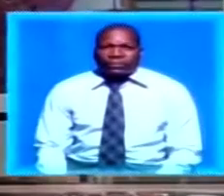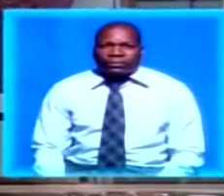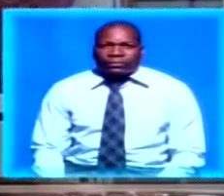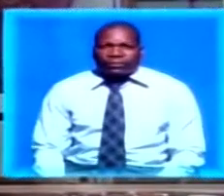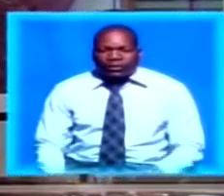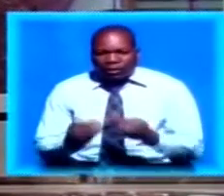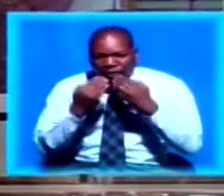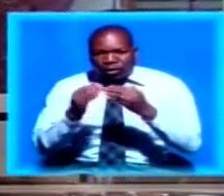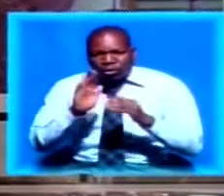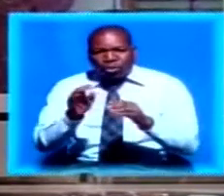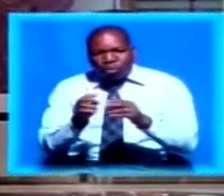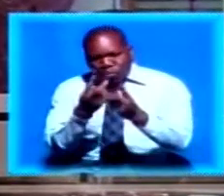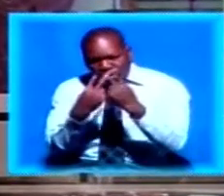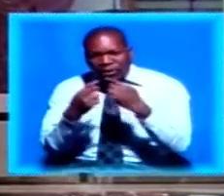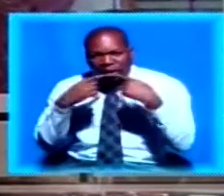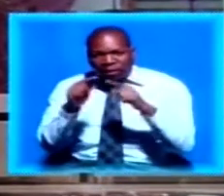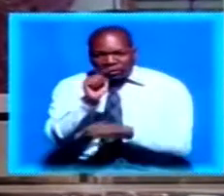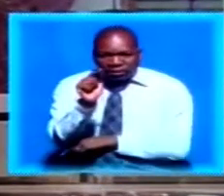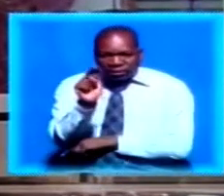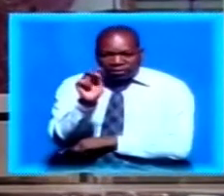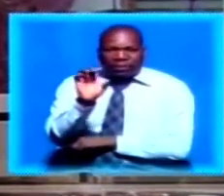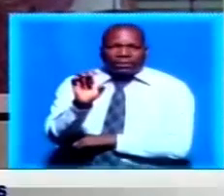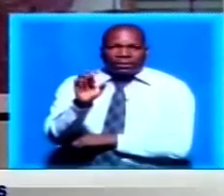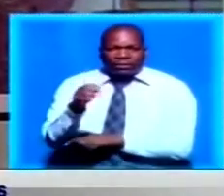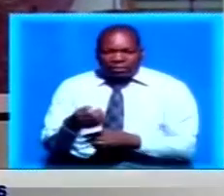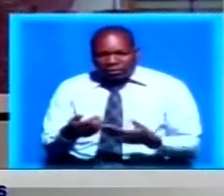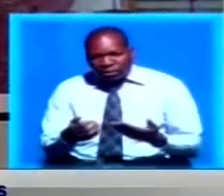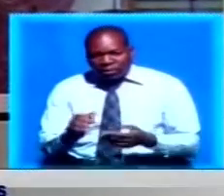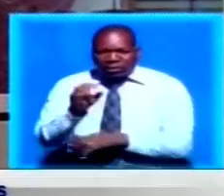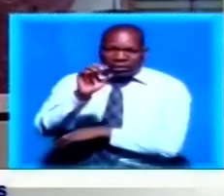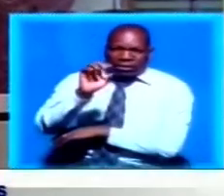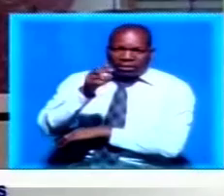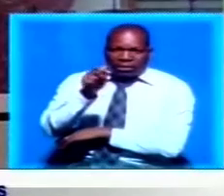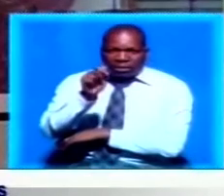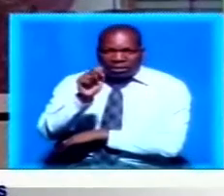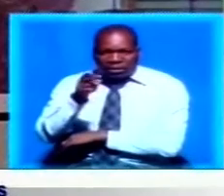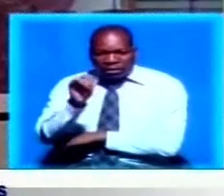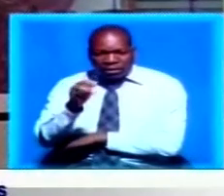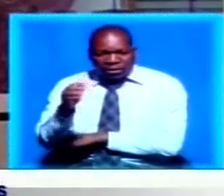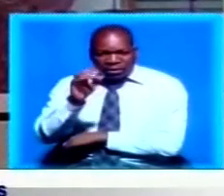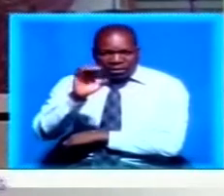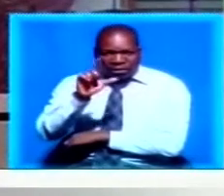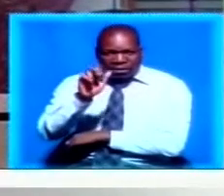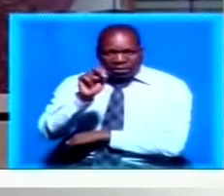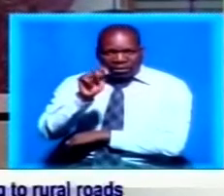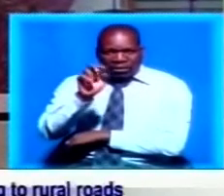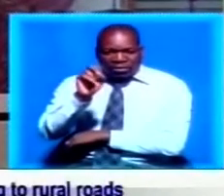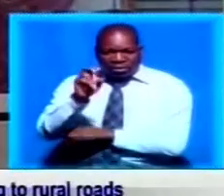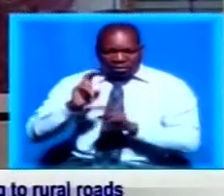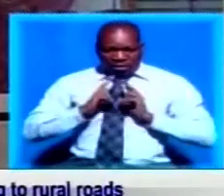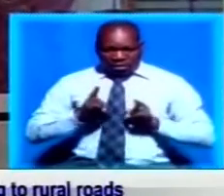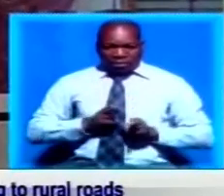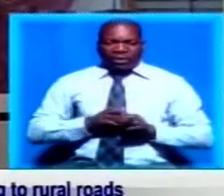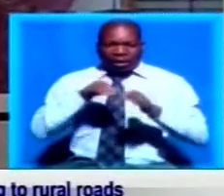Thank you for still watching ZNBC Main Evening News. The Clinton Health Access Initiative Chai has handed over a newly built student